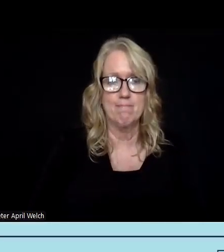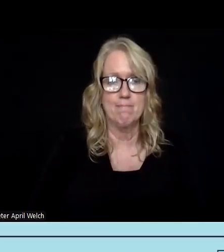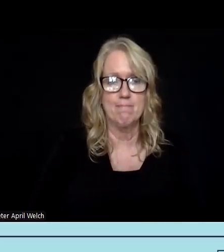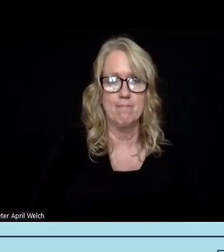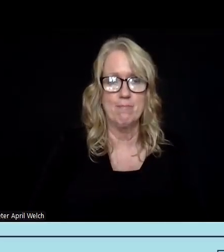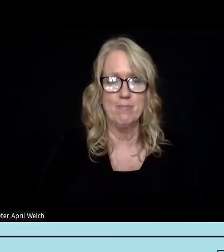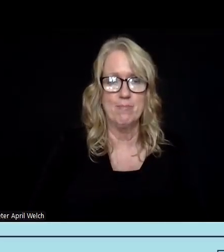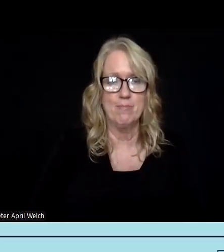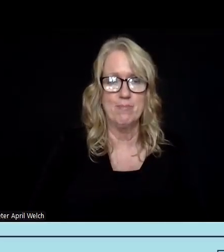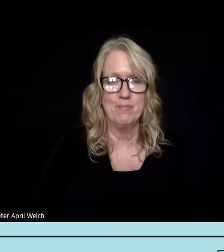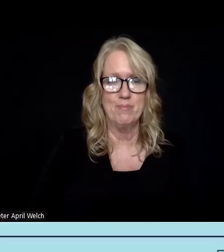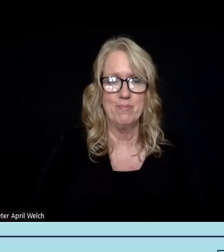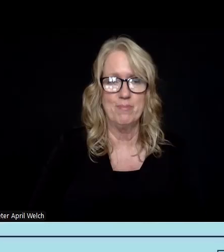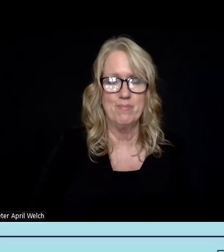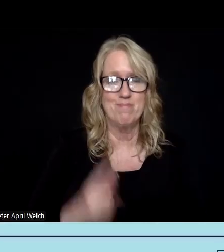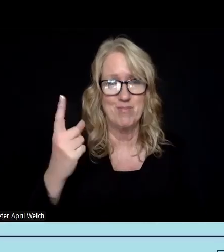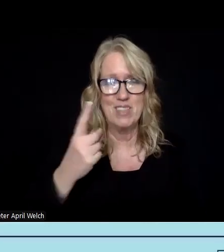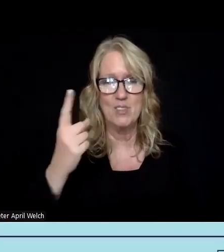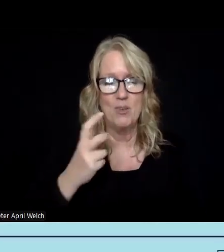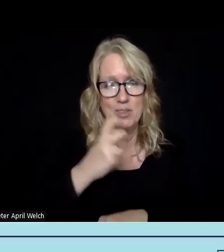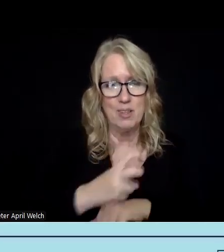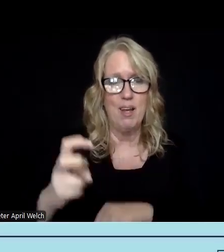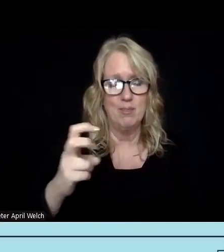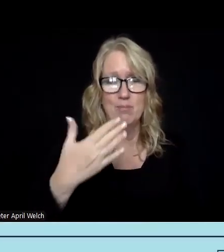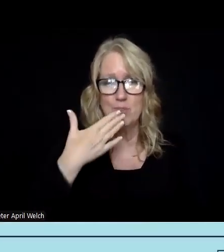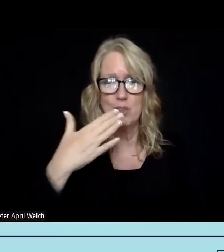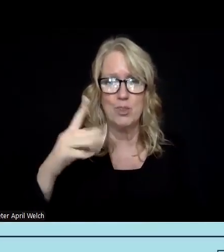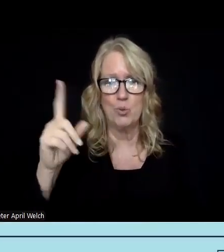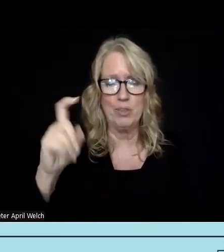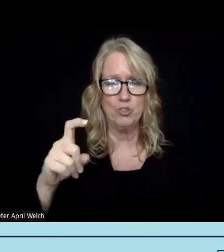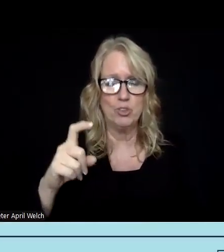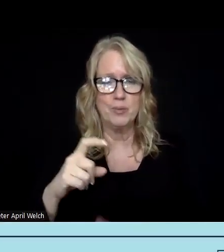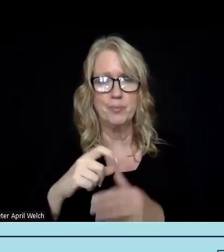It's always tough, right? Yeah, that's a good question.